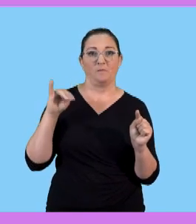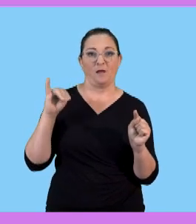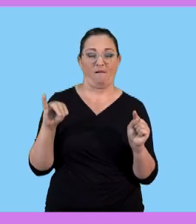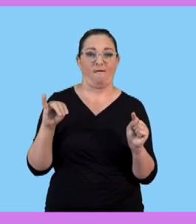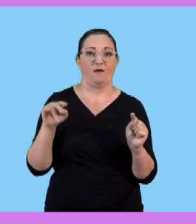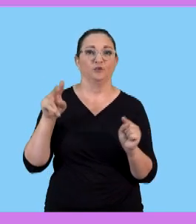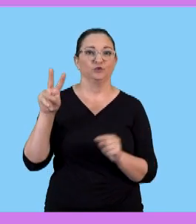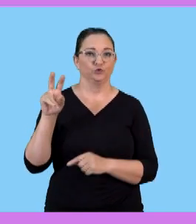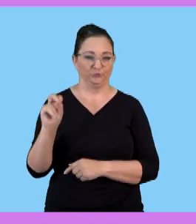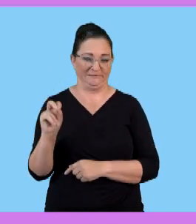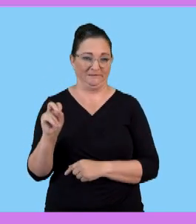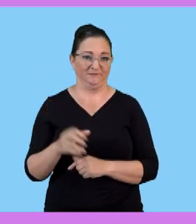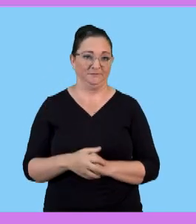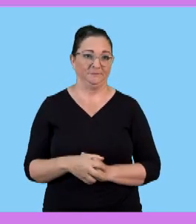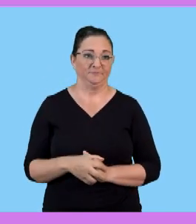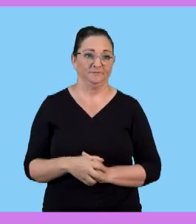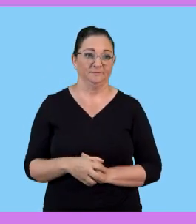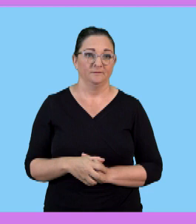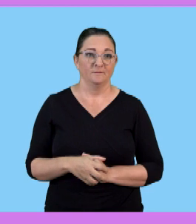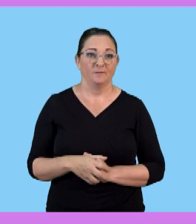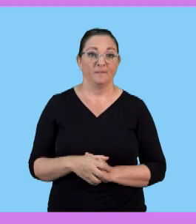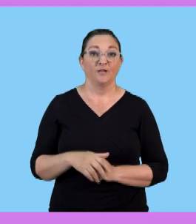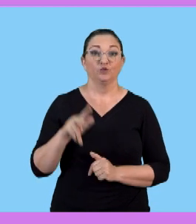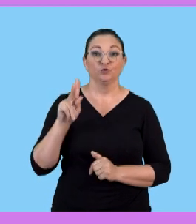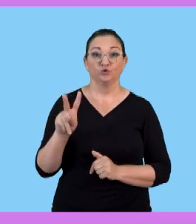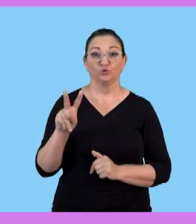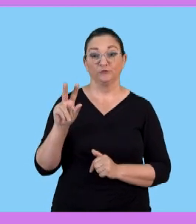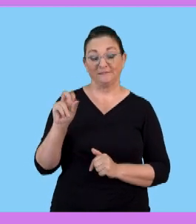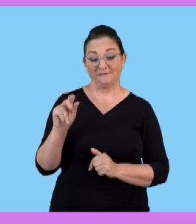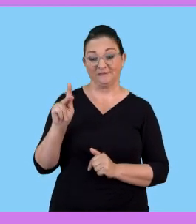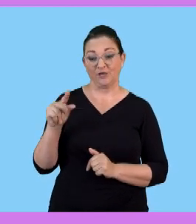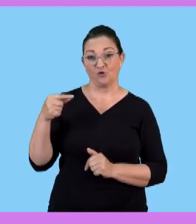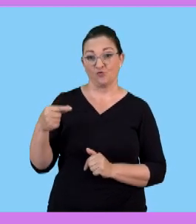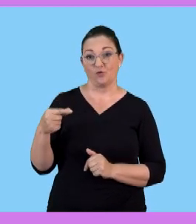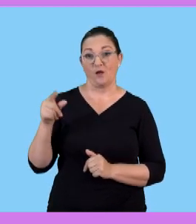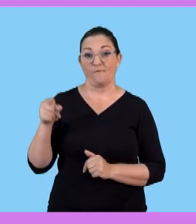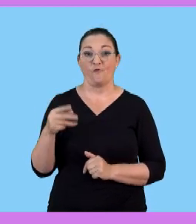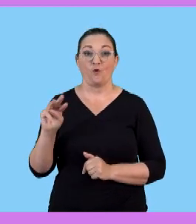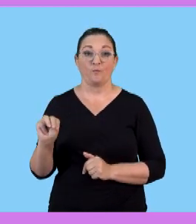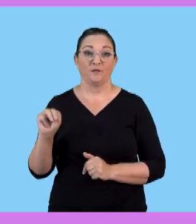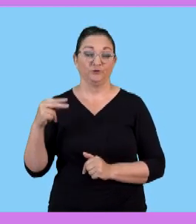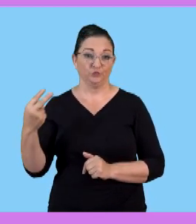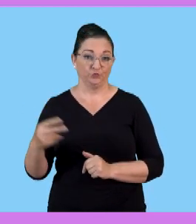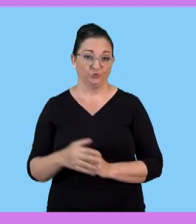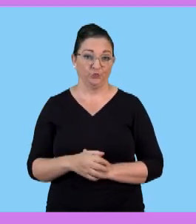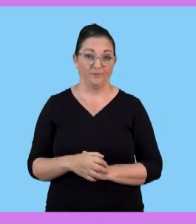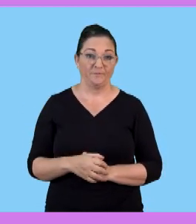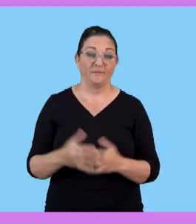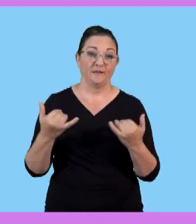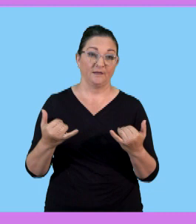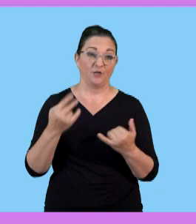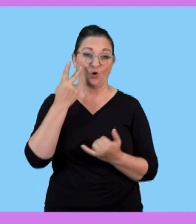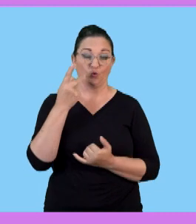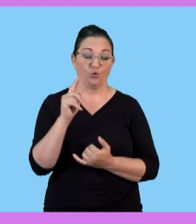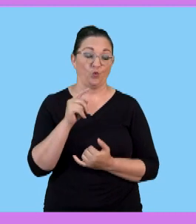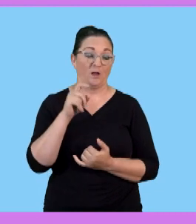BMI of 20, right? 20 kilograms per square meter. Are we fine? I will now